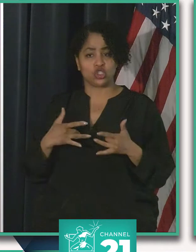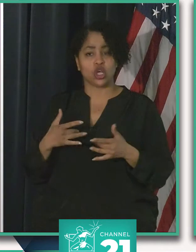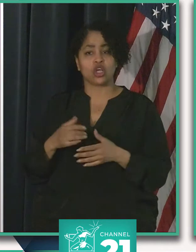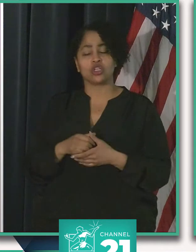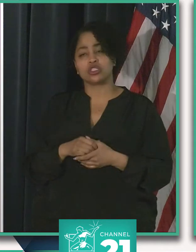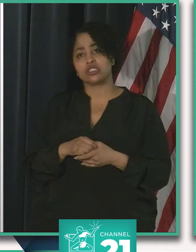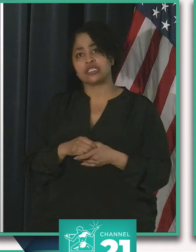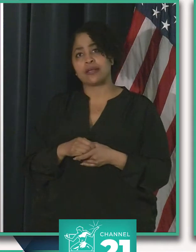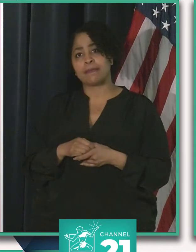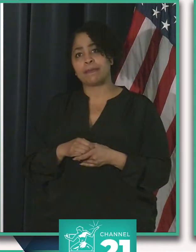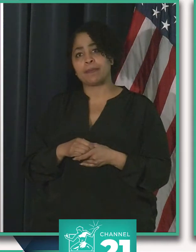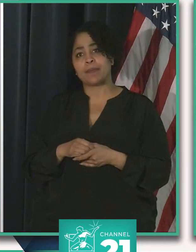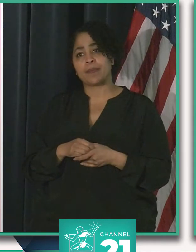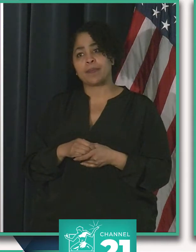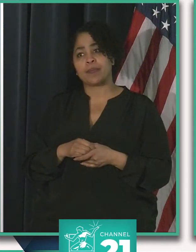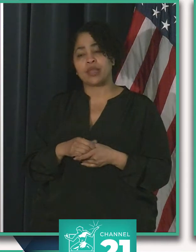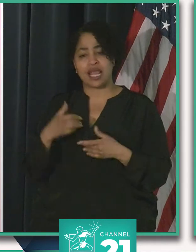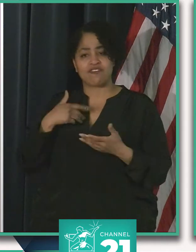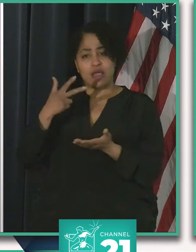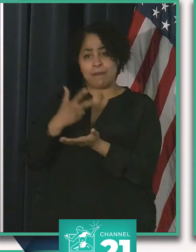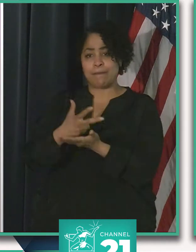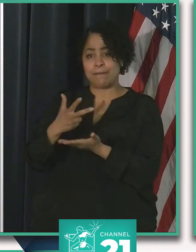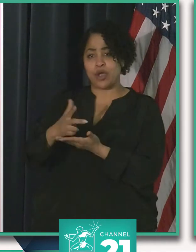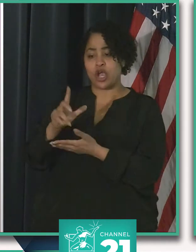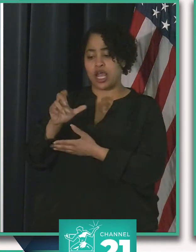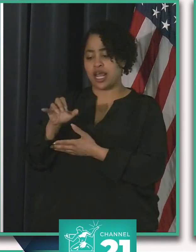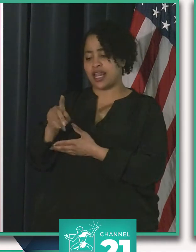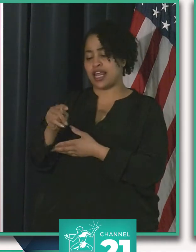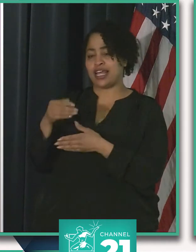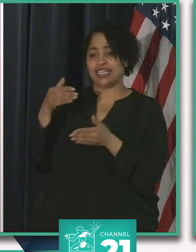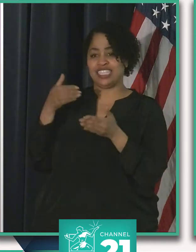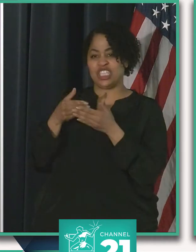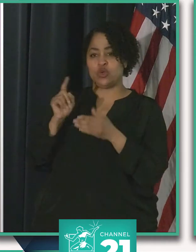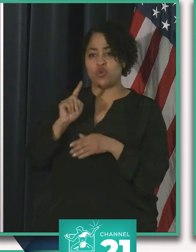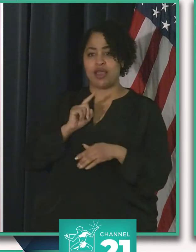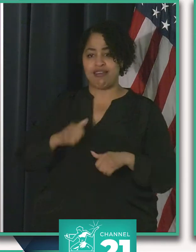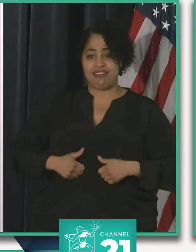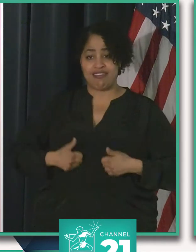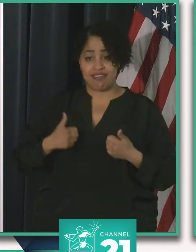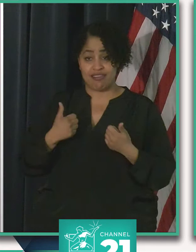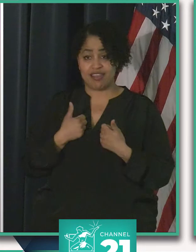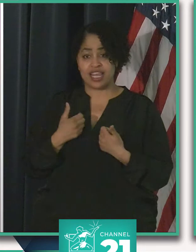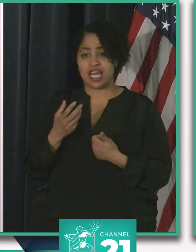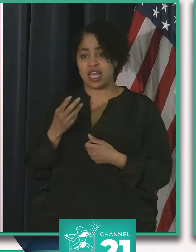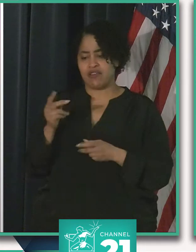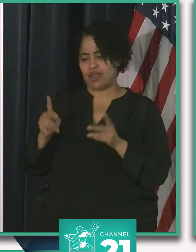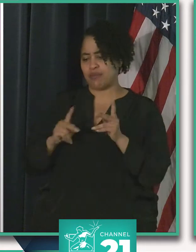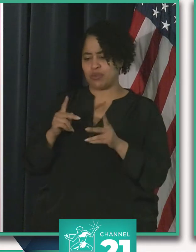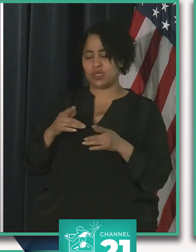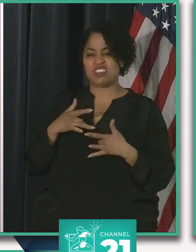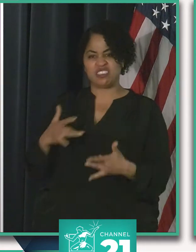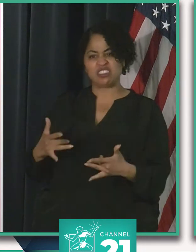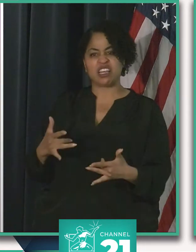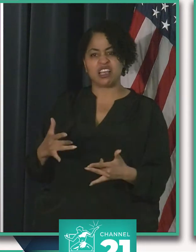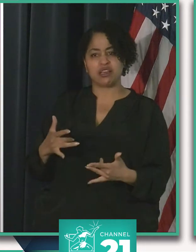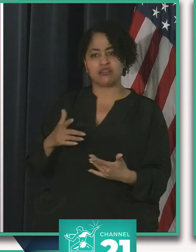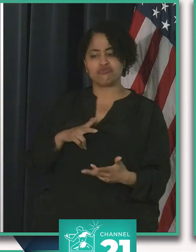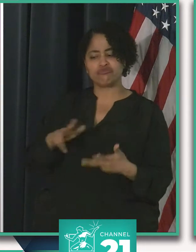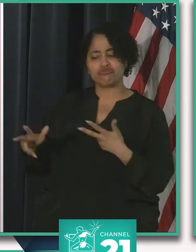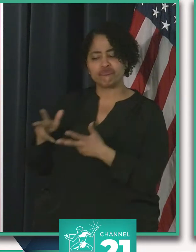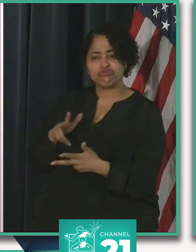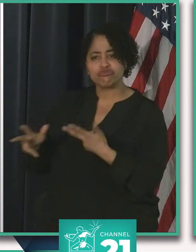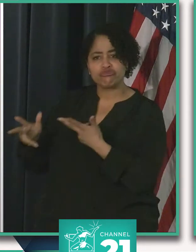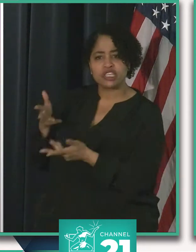There's a parking lot close to where I live, and they people frequent there.